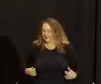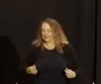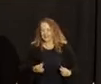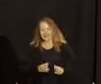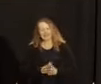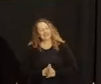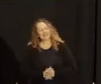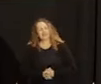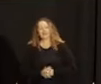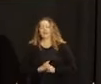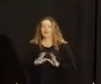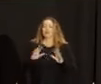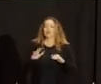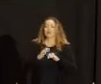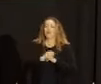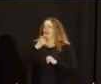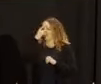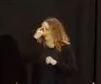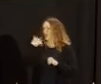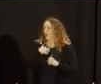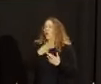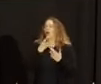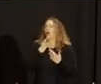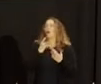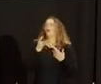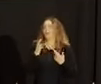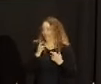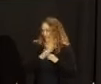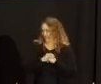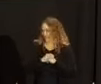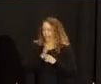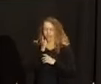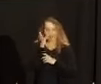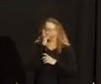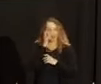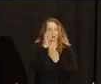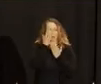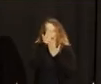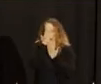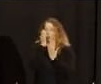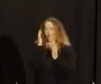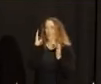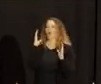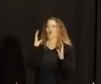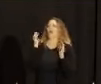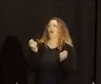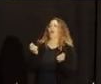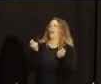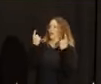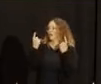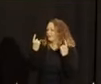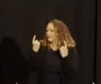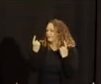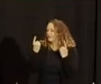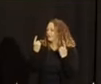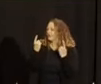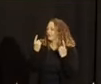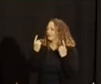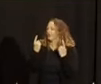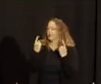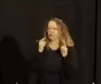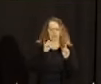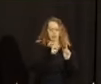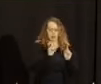And so I think we, hopefully, parents are seeing what